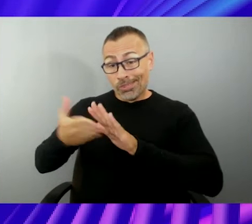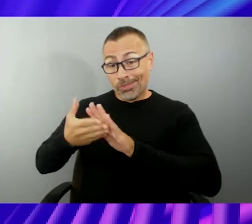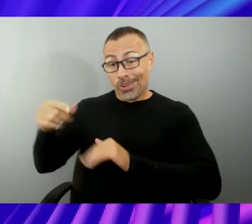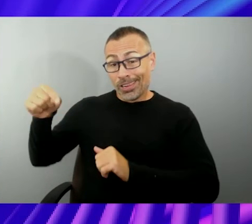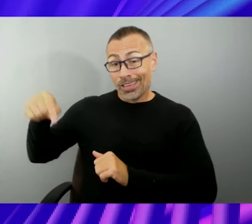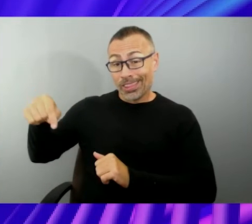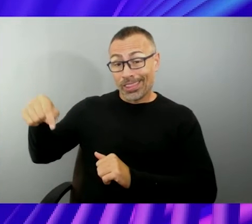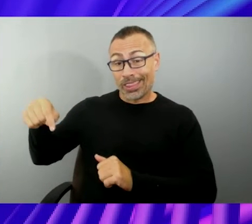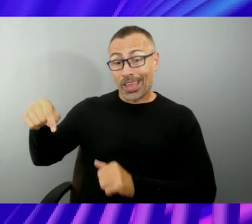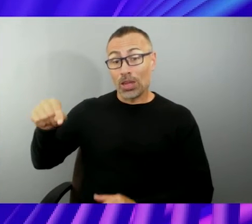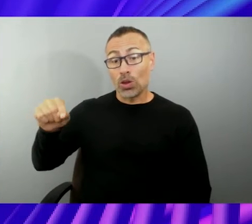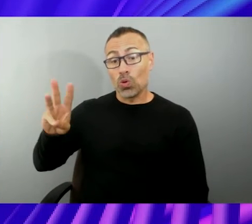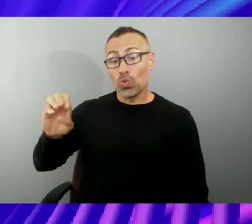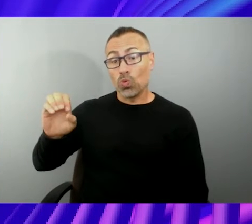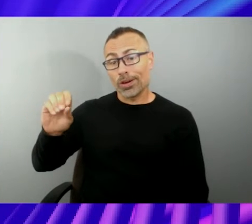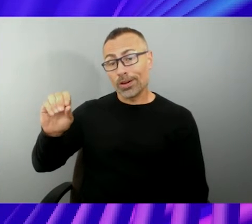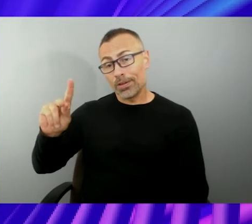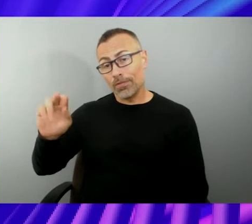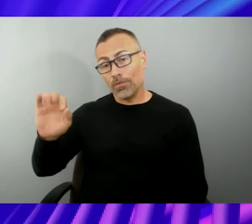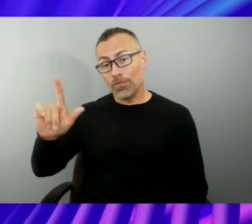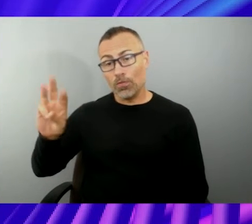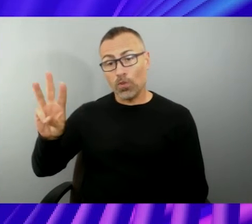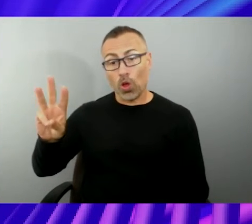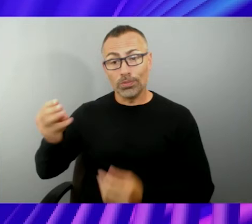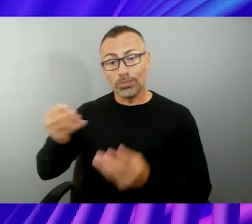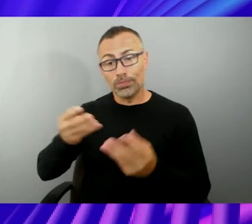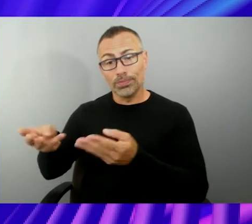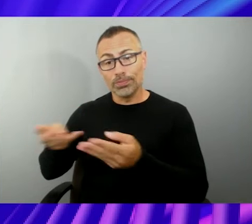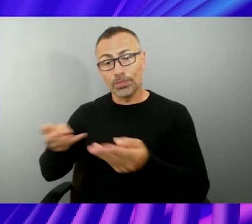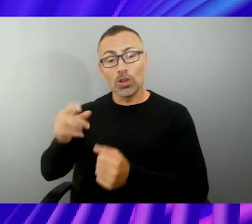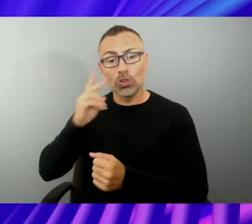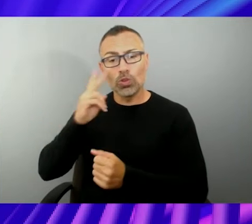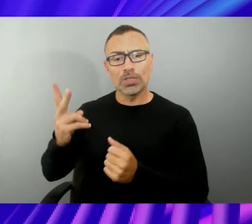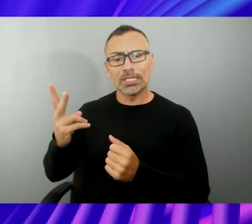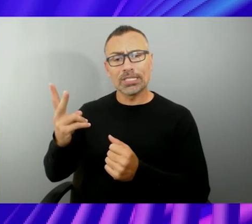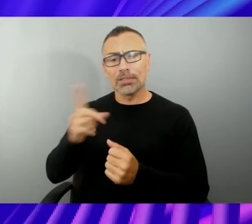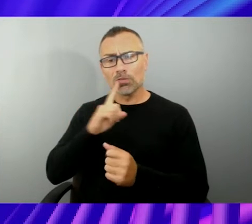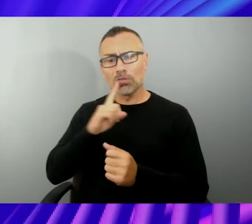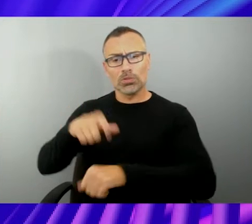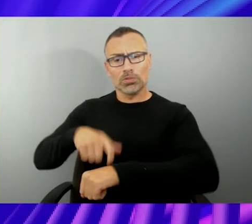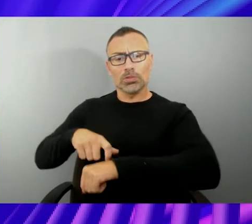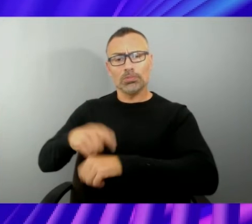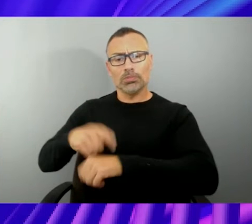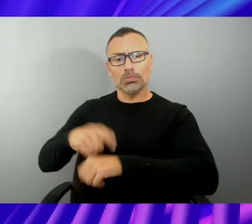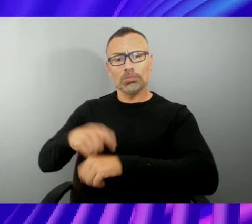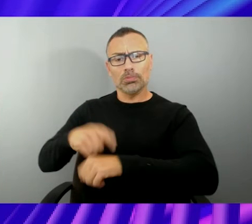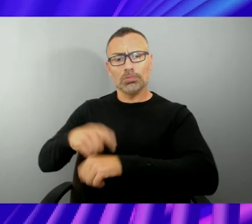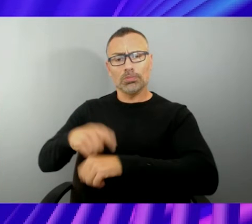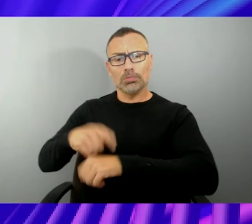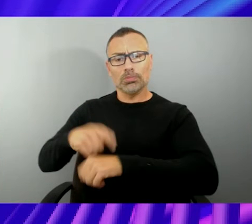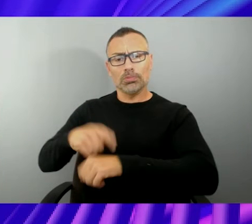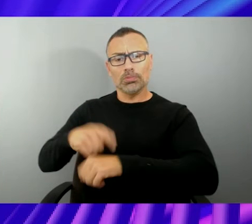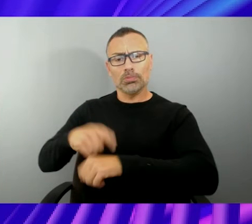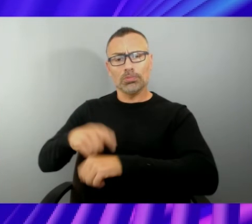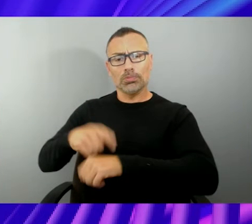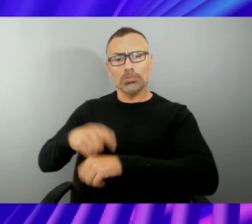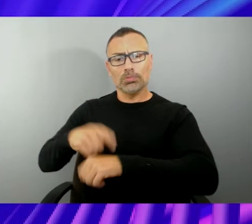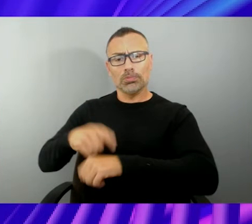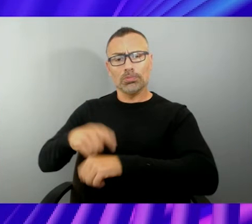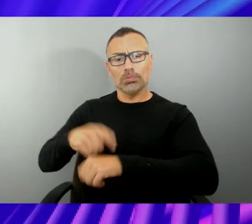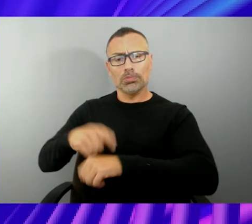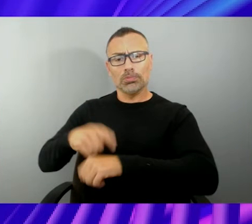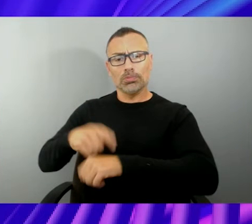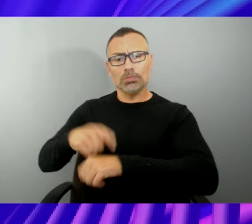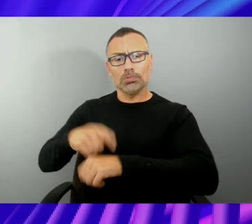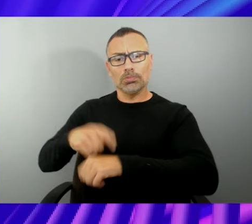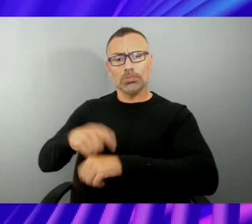will see in real time what particular step is currently running, what are the steps that are waiting, if a particular step has failed, and you can